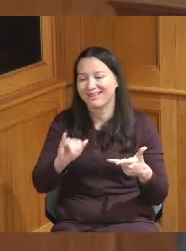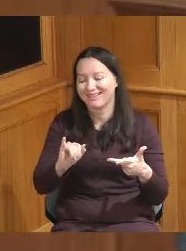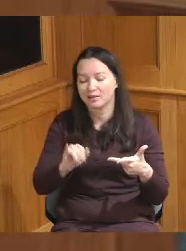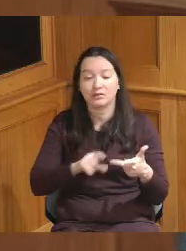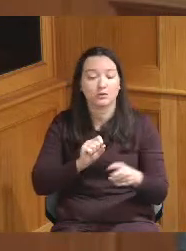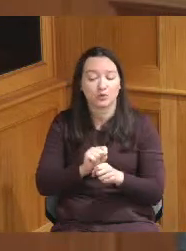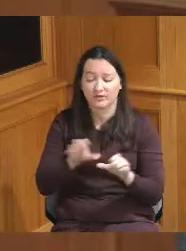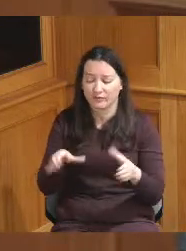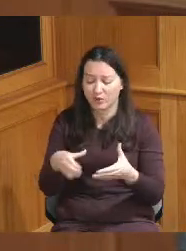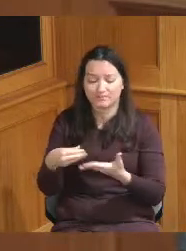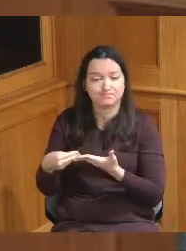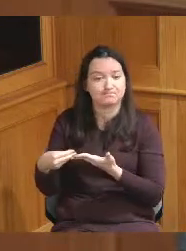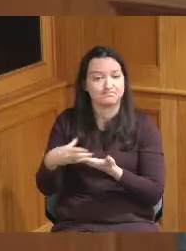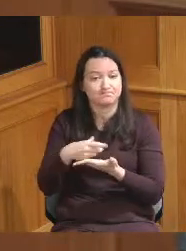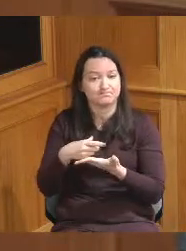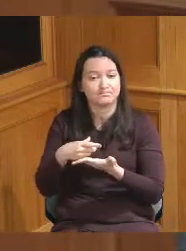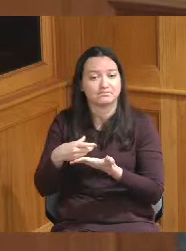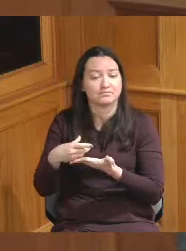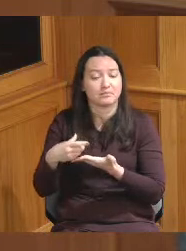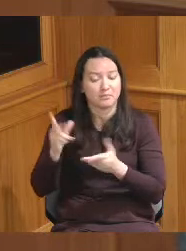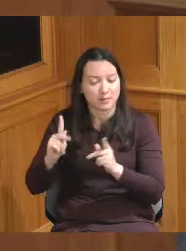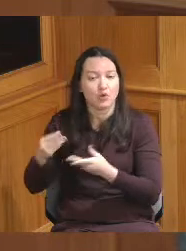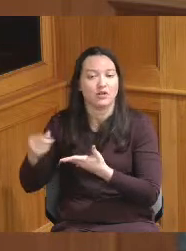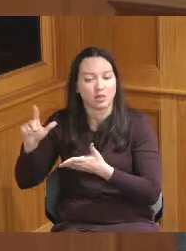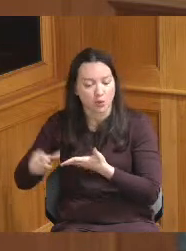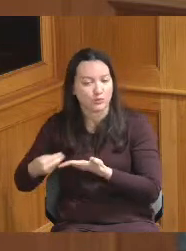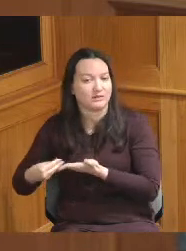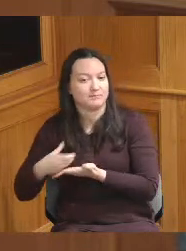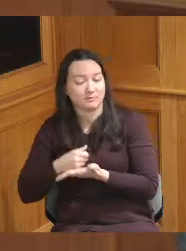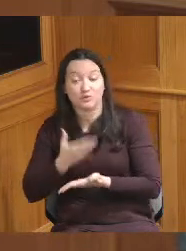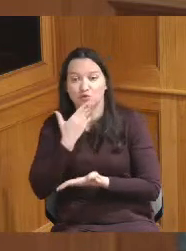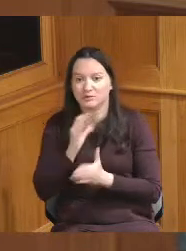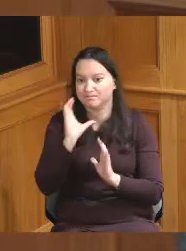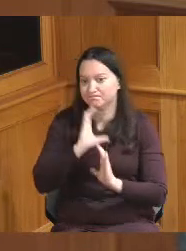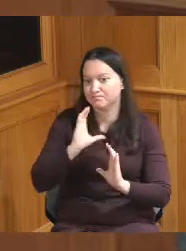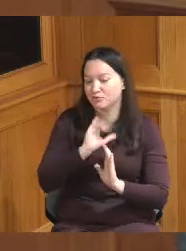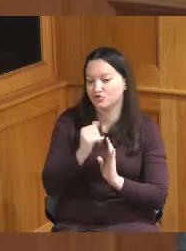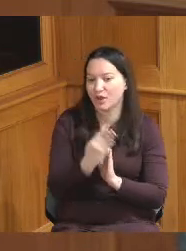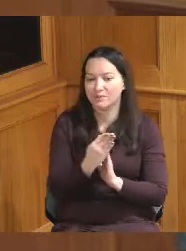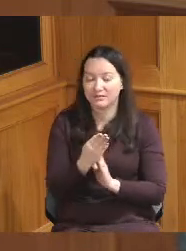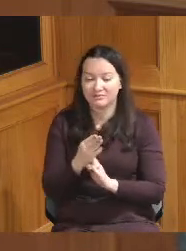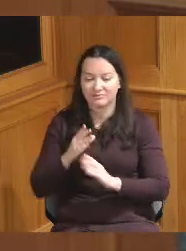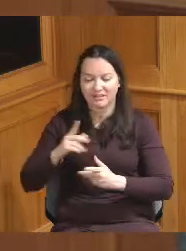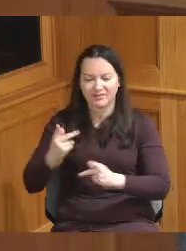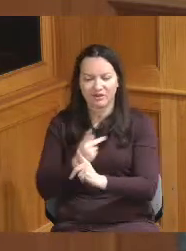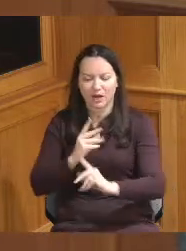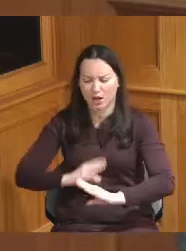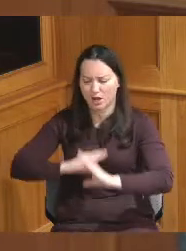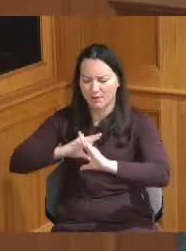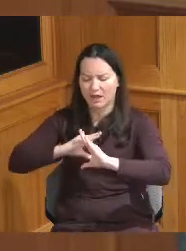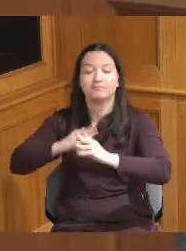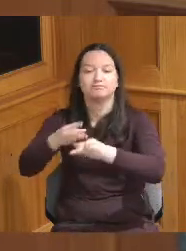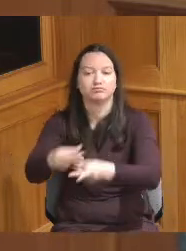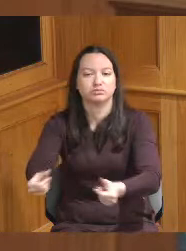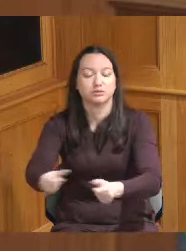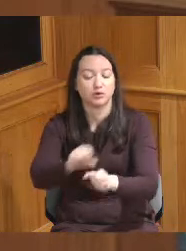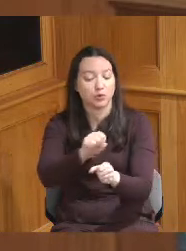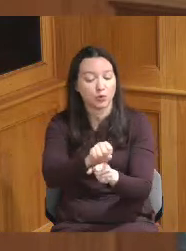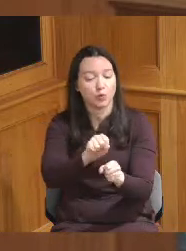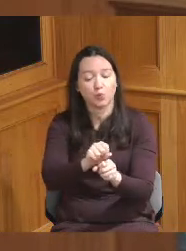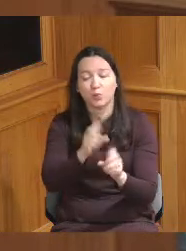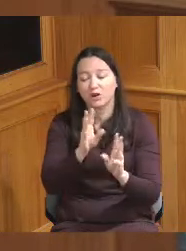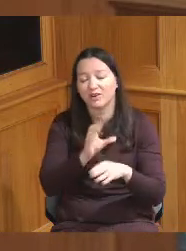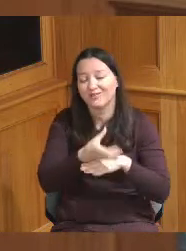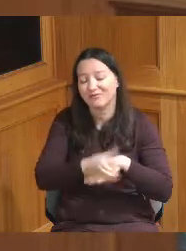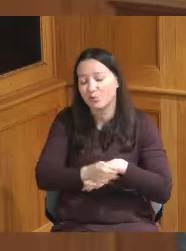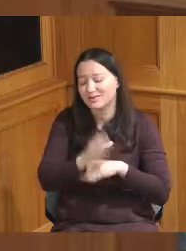for low-income adults and youth to find good-paying jobs and address barriers, and the Workforce Innovation Center,